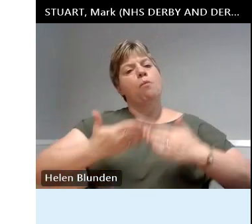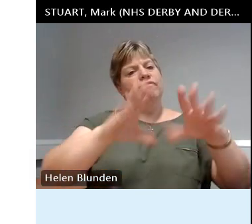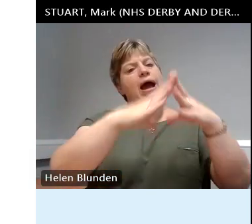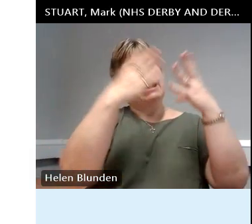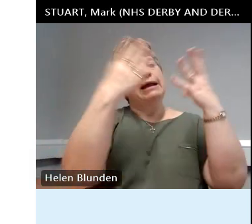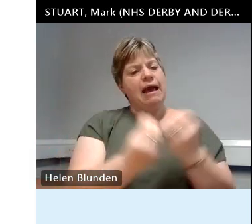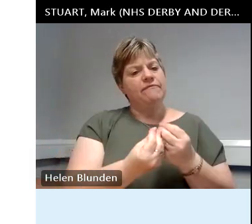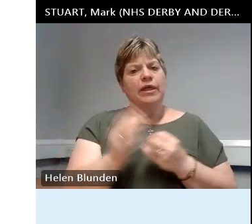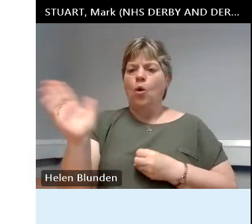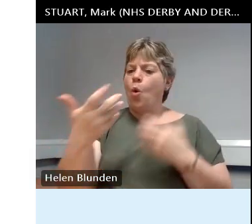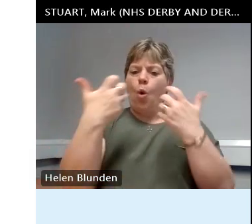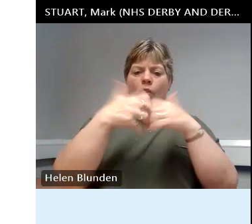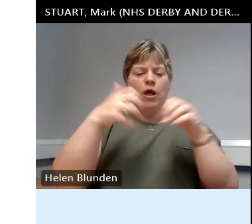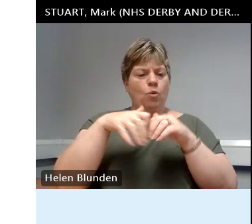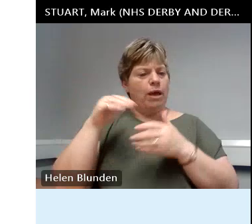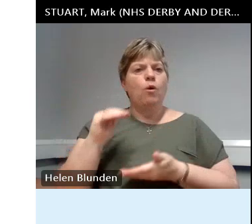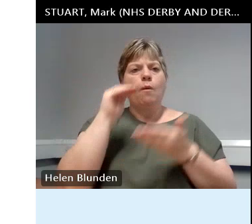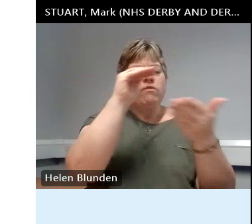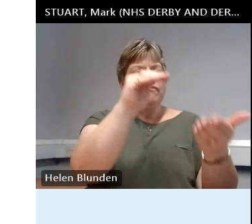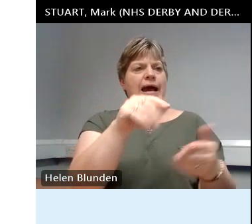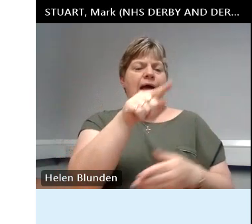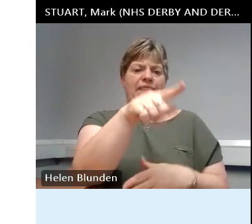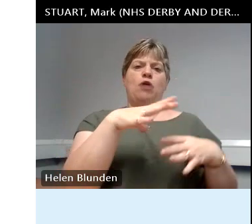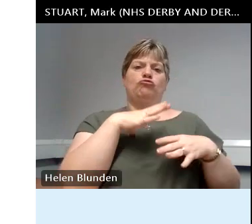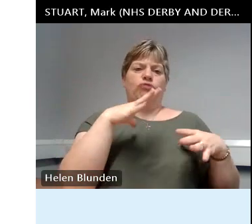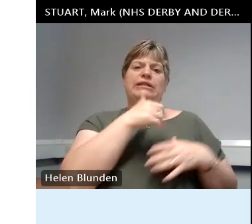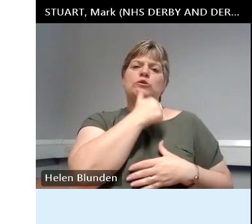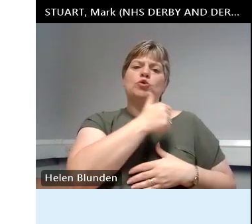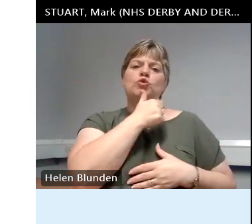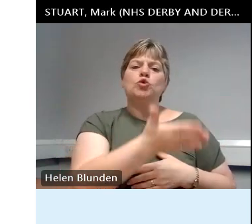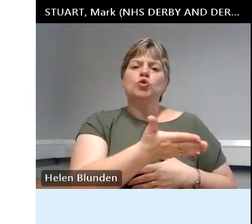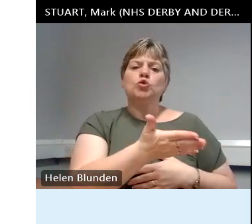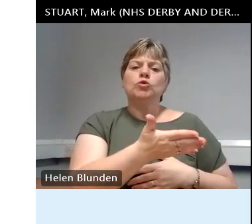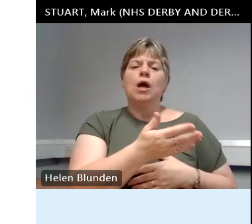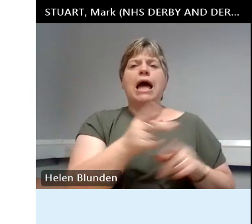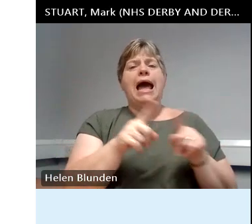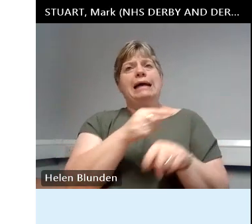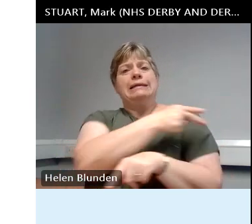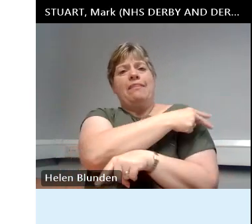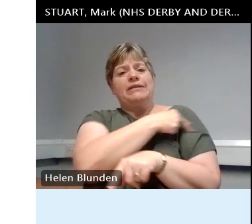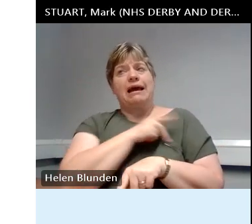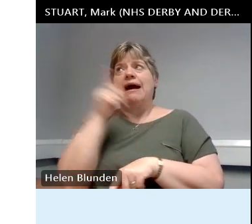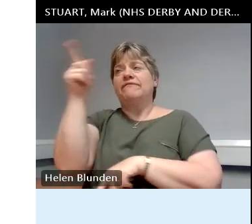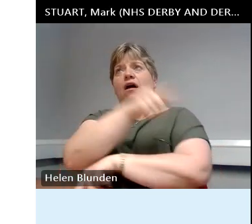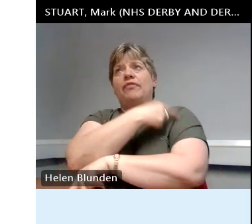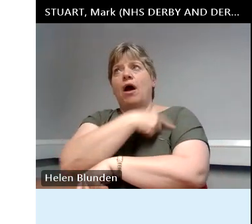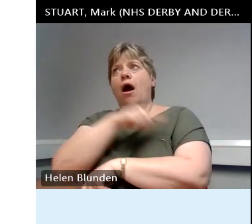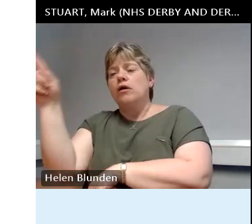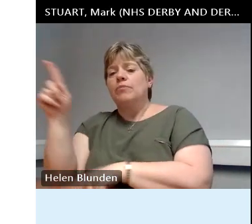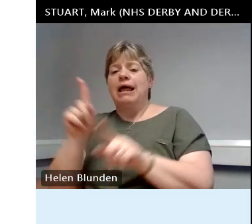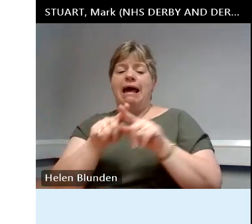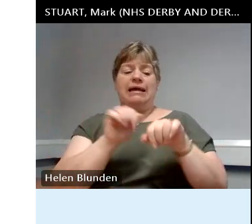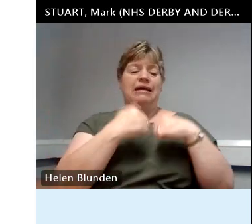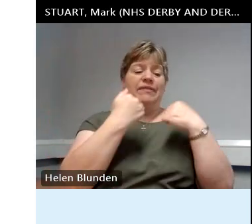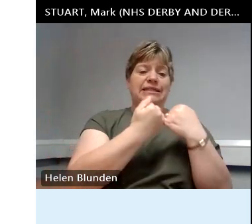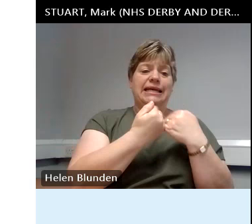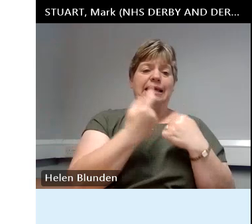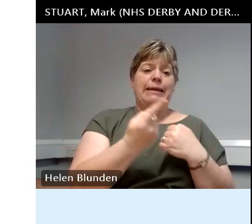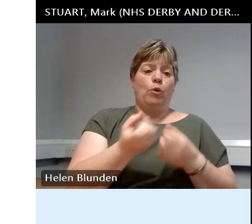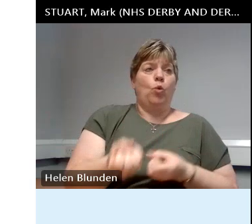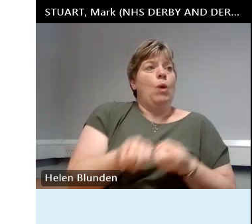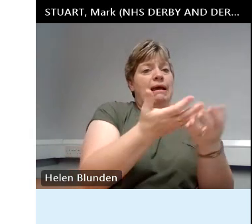of the equipment that we provide is already enabled to do that. And both the staff in the hospitals and the team that provide that